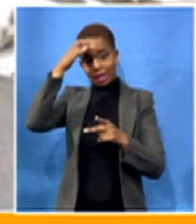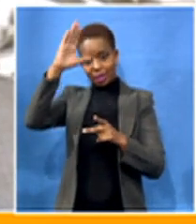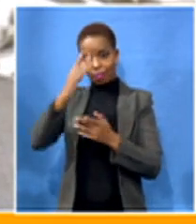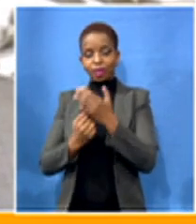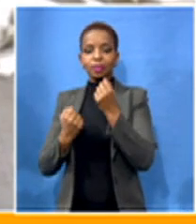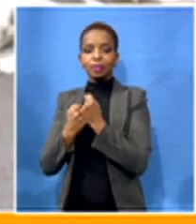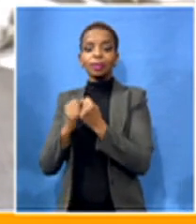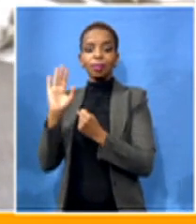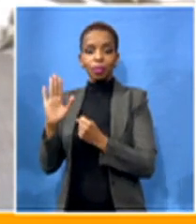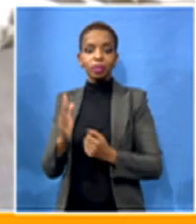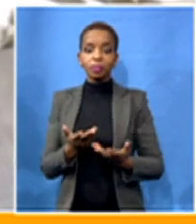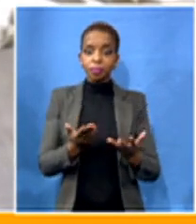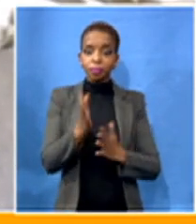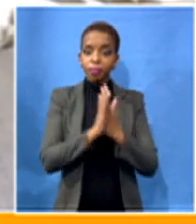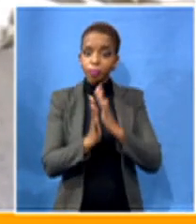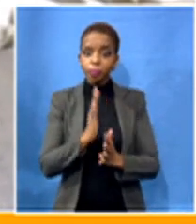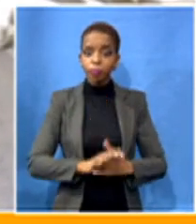this.